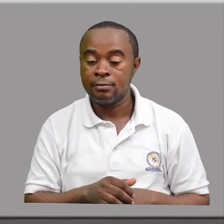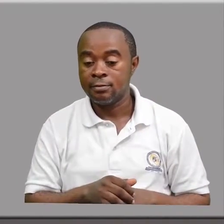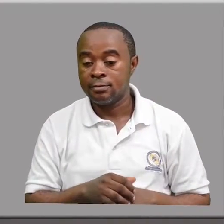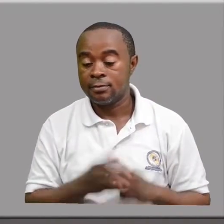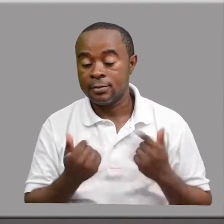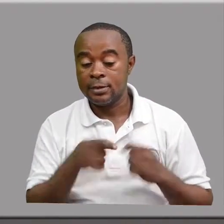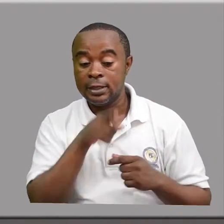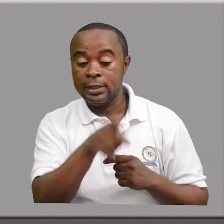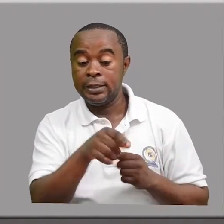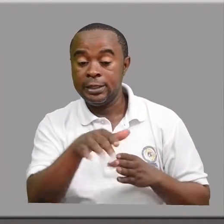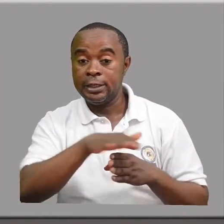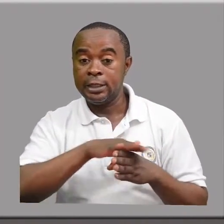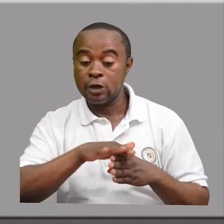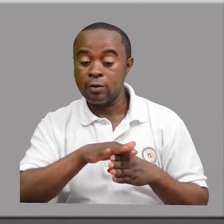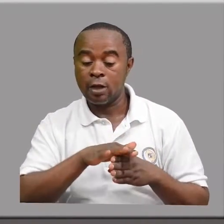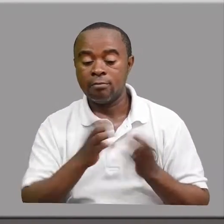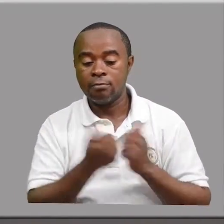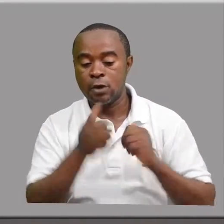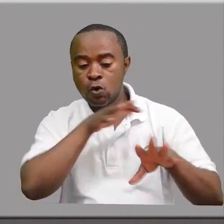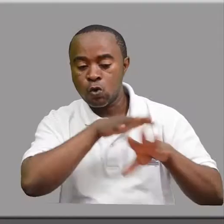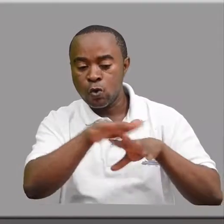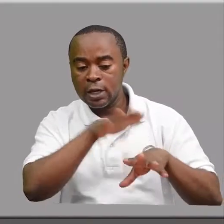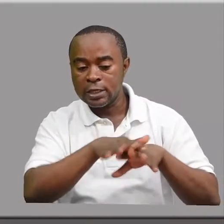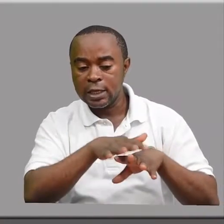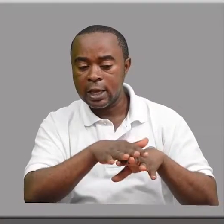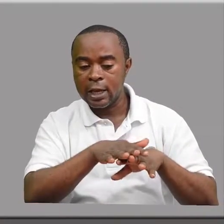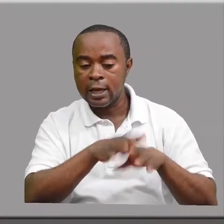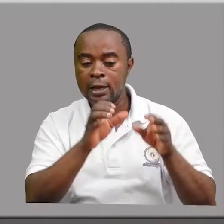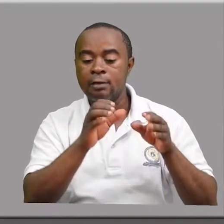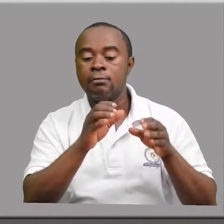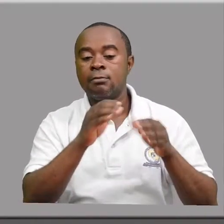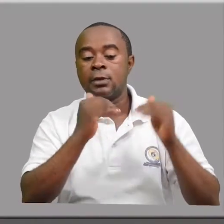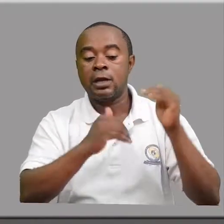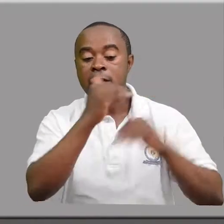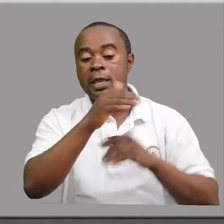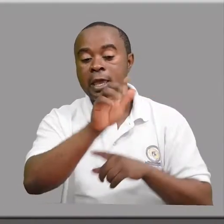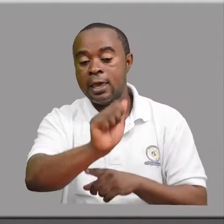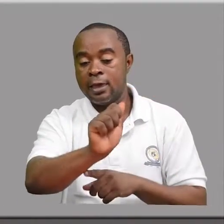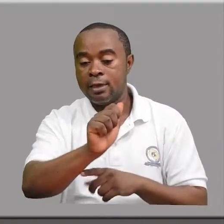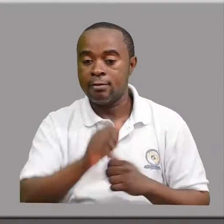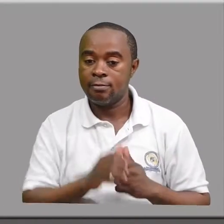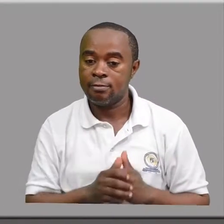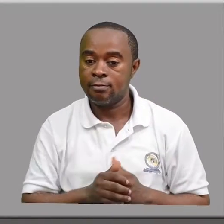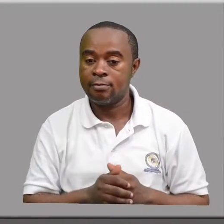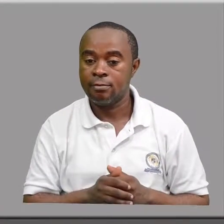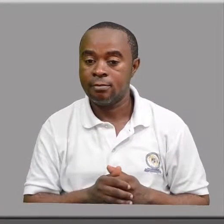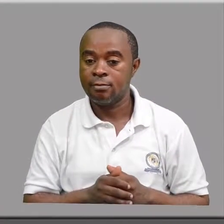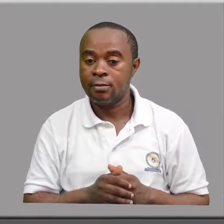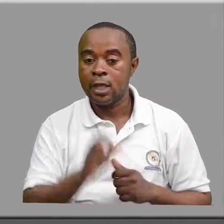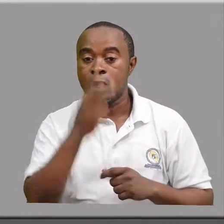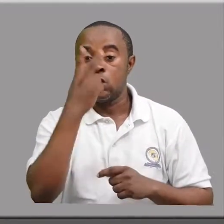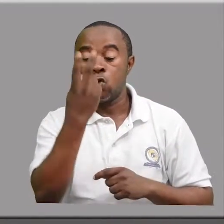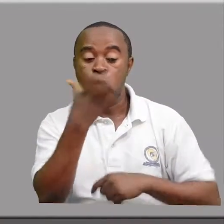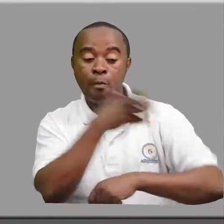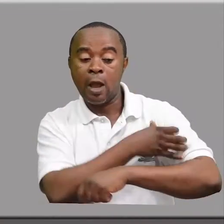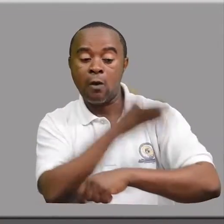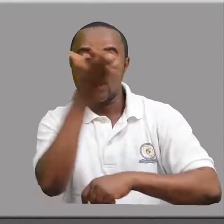is used to define class A, that we have 2 power of n, which we have